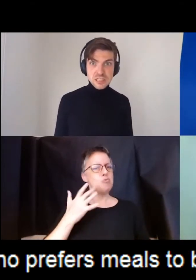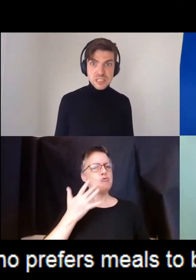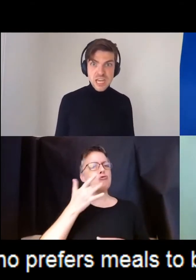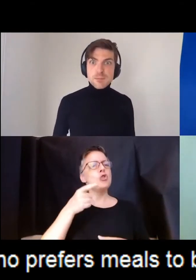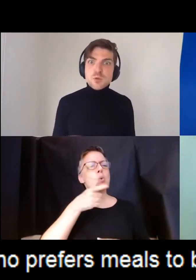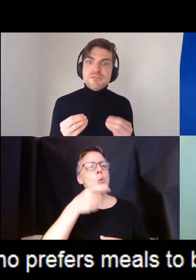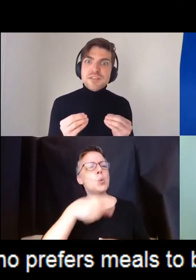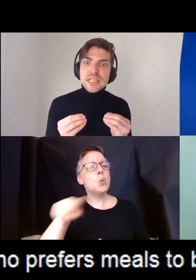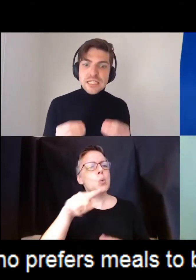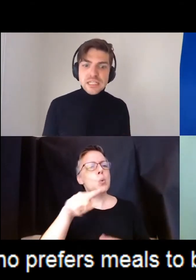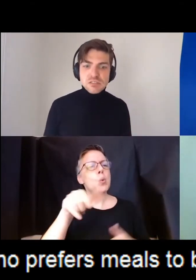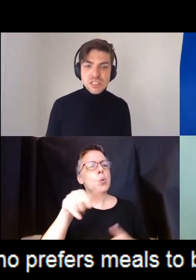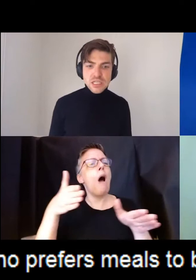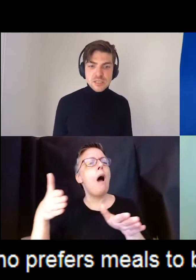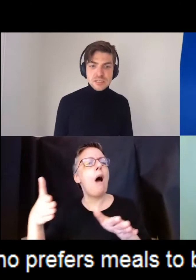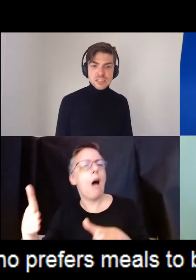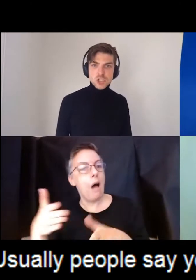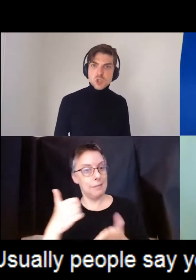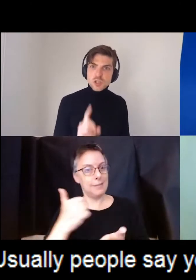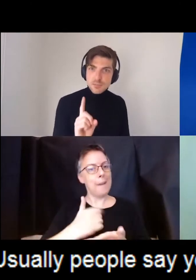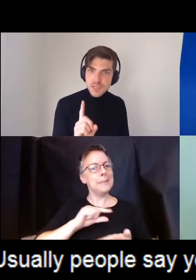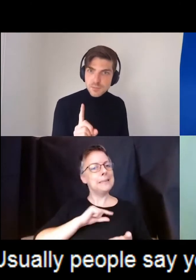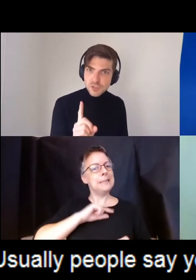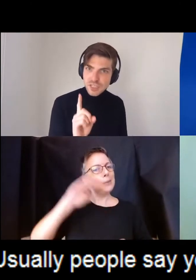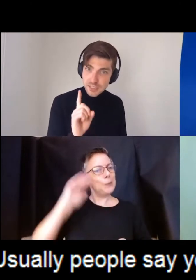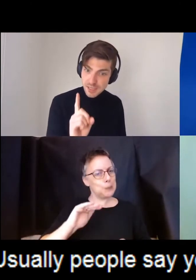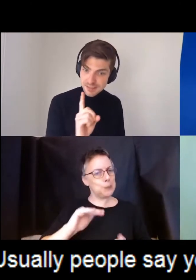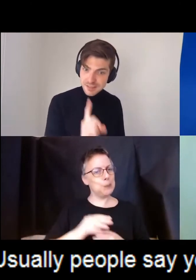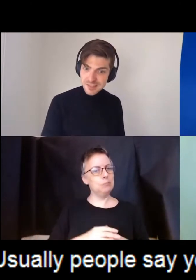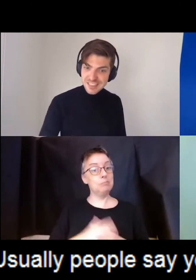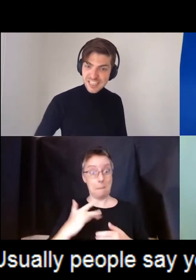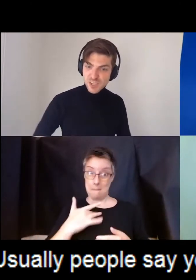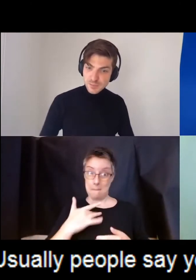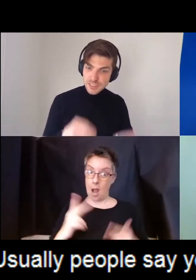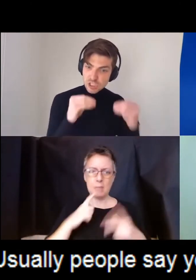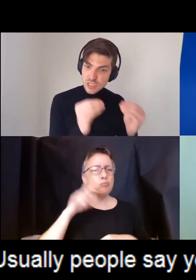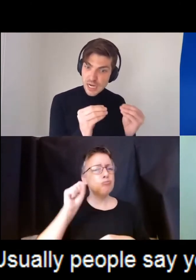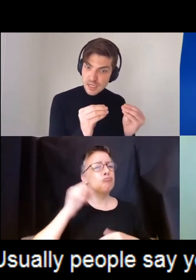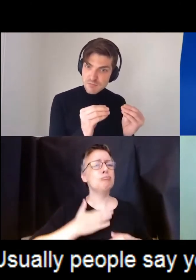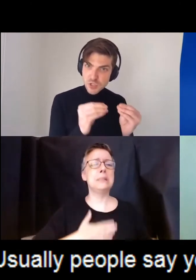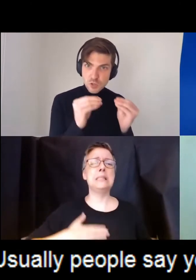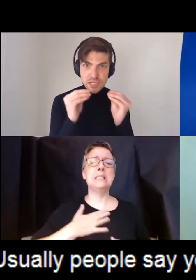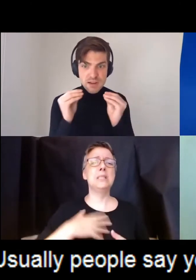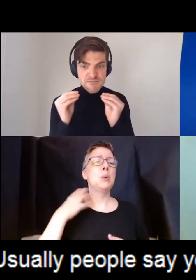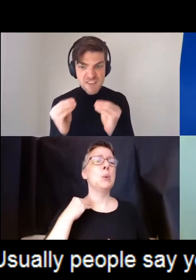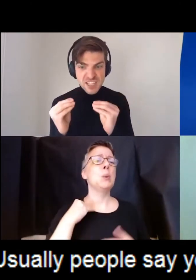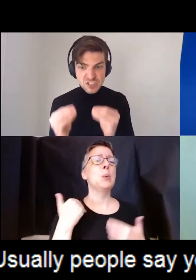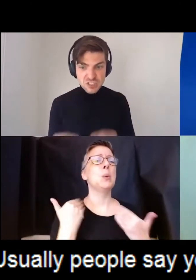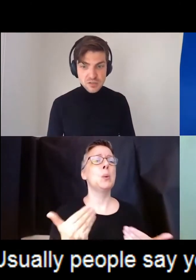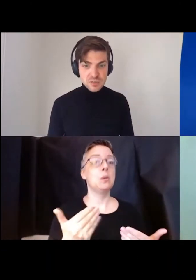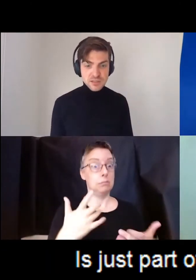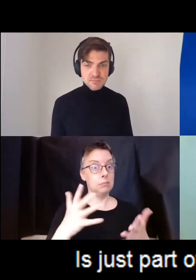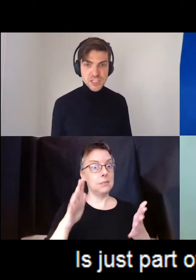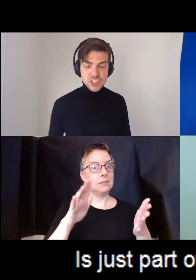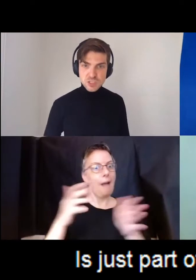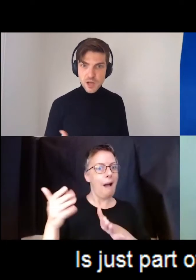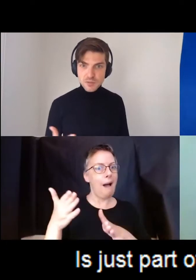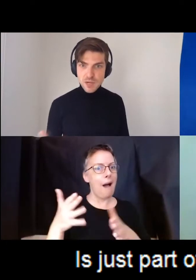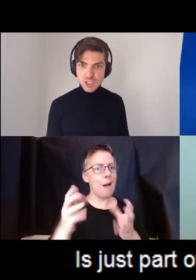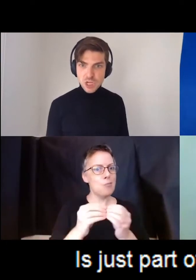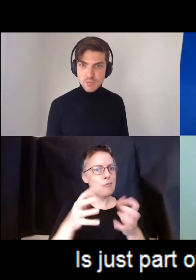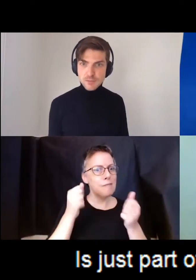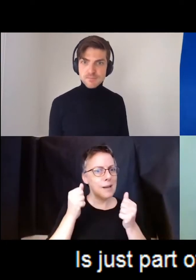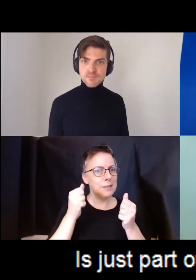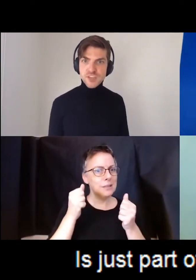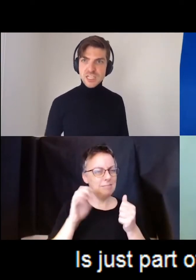already. Helps with feeling guilty. Usually people say yes, they want me to drain them so they die faster. It's just part